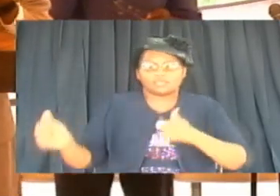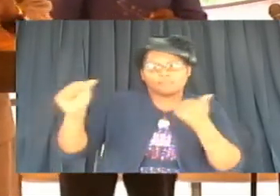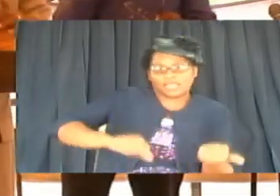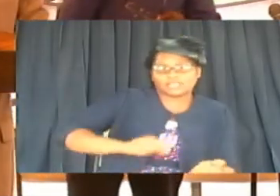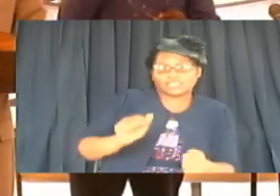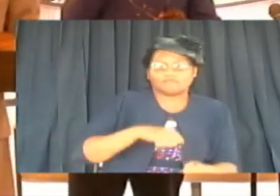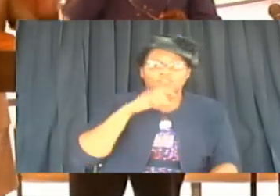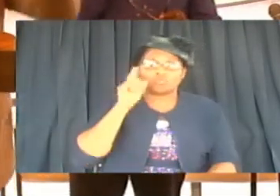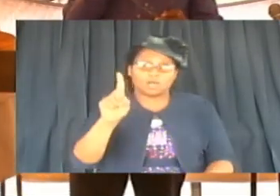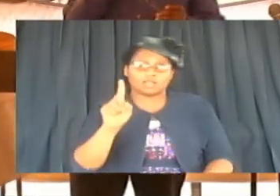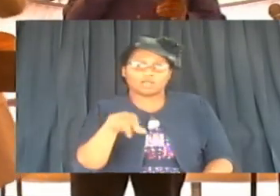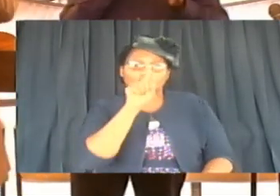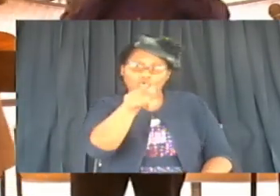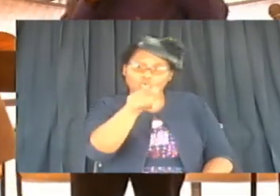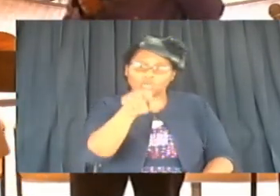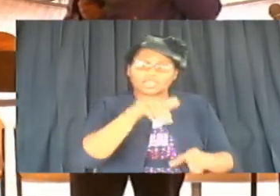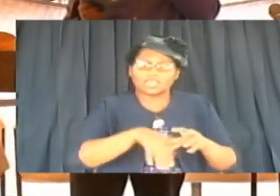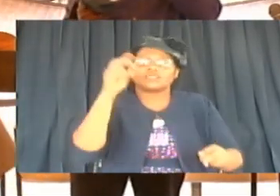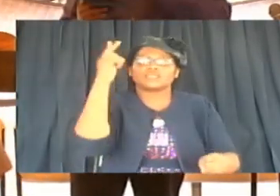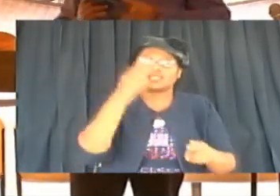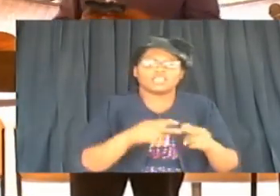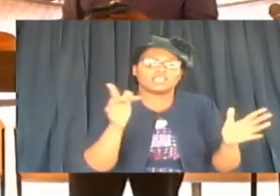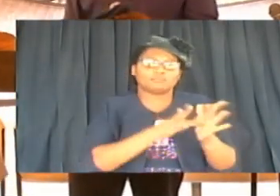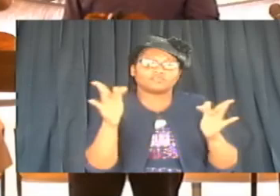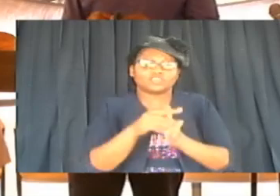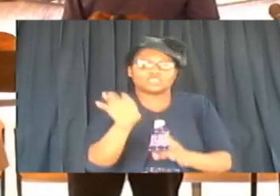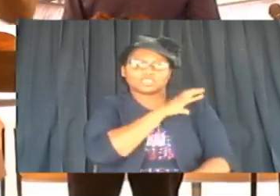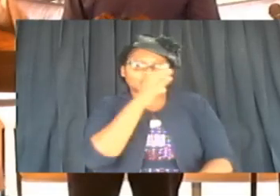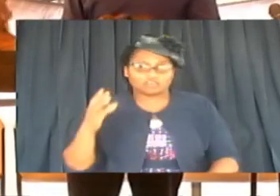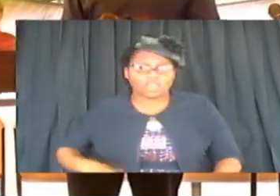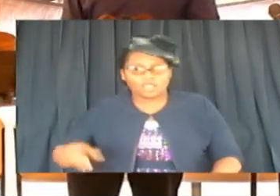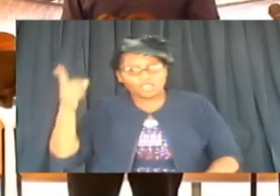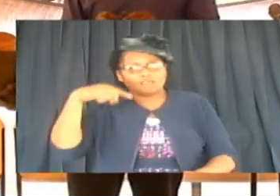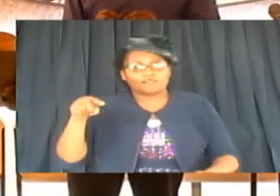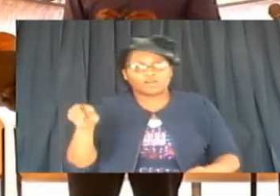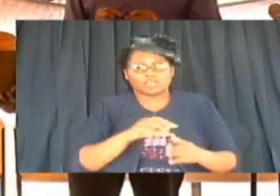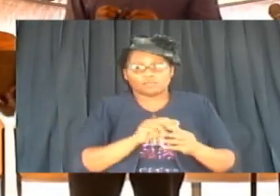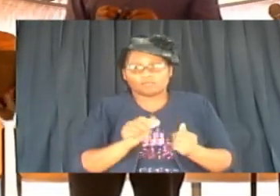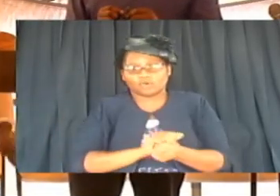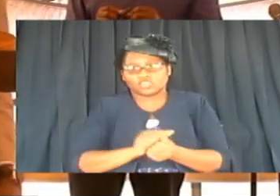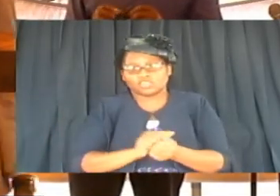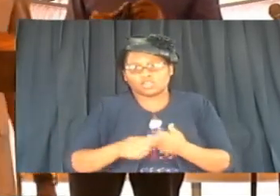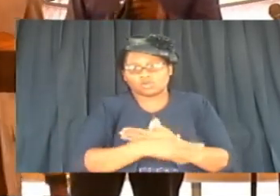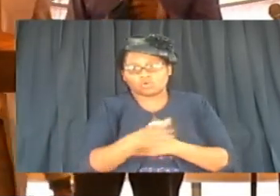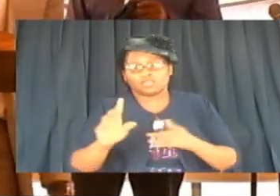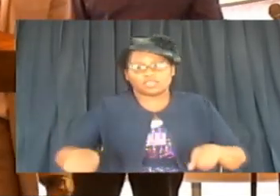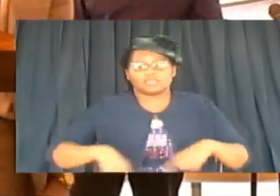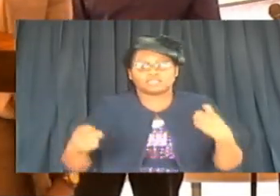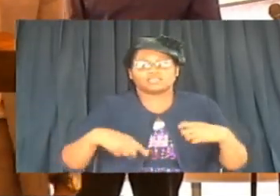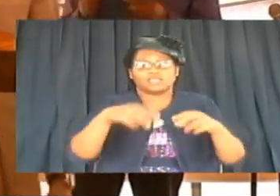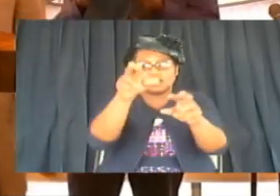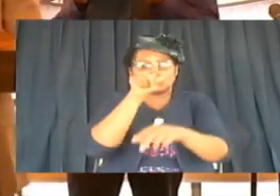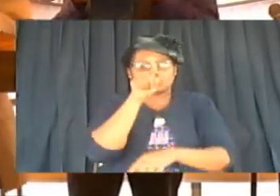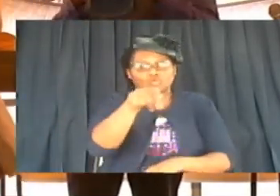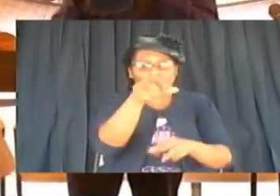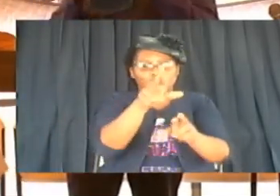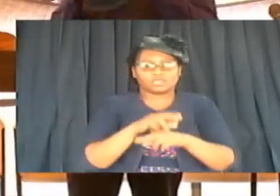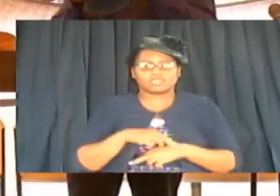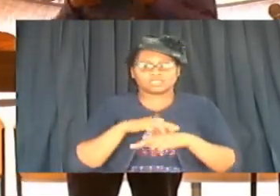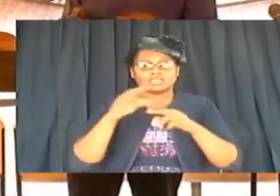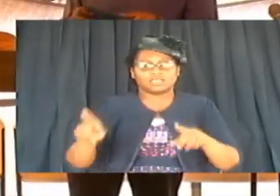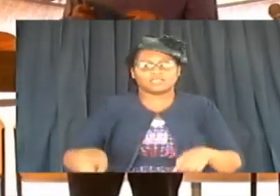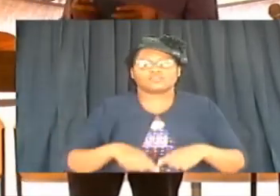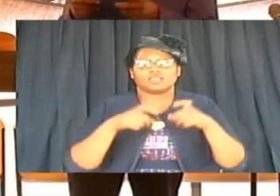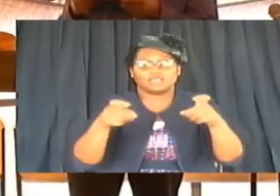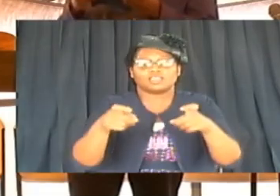you, in the name of Jesus Christ, for the remission of sins, and you shall receive the gift of the Holy Ghost. If you're not baptized, if